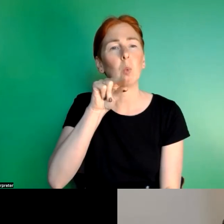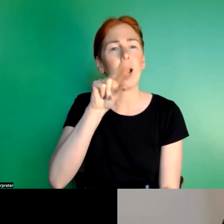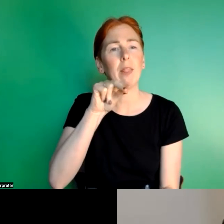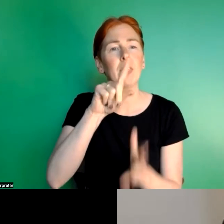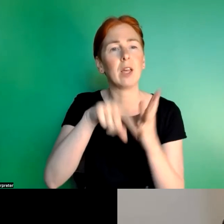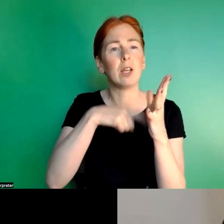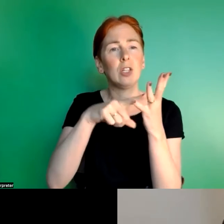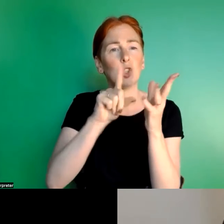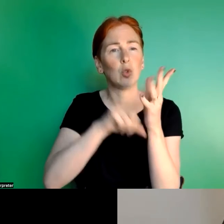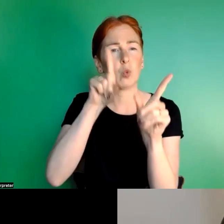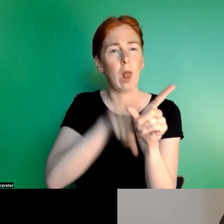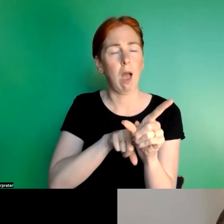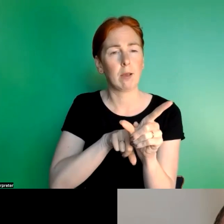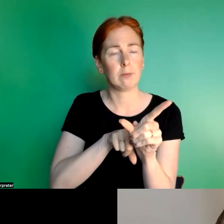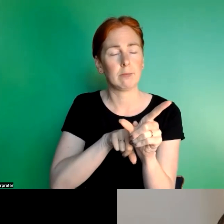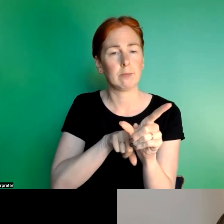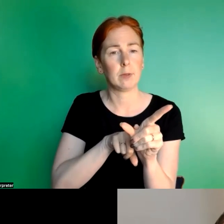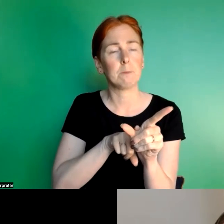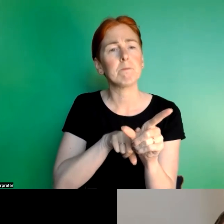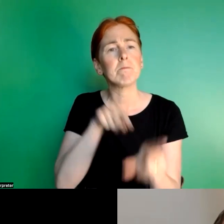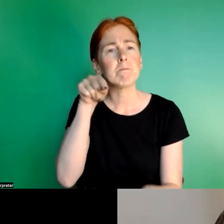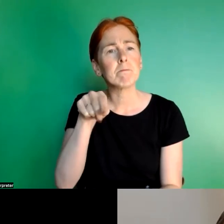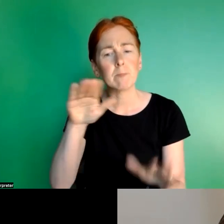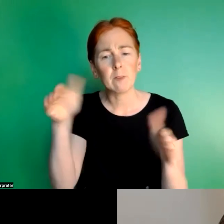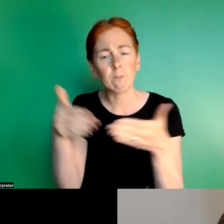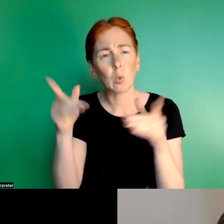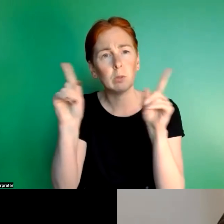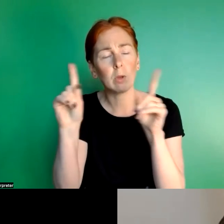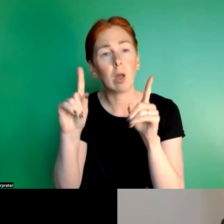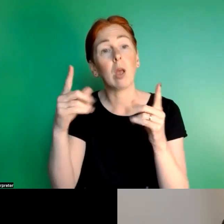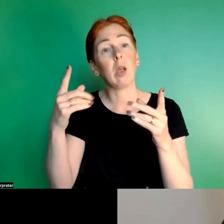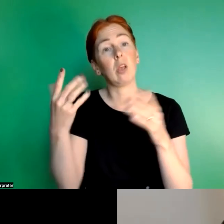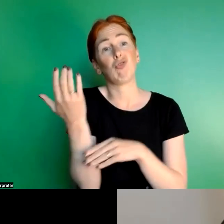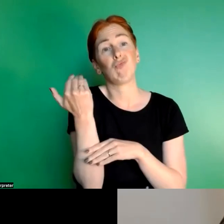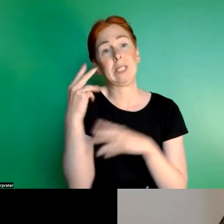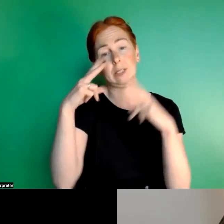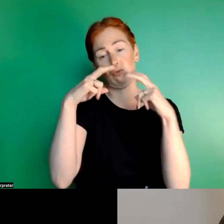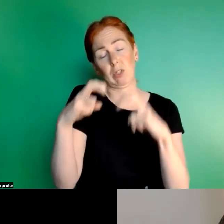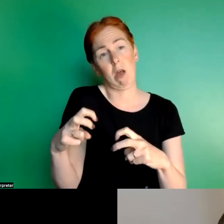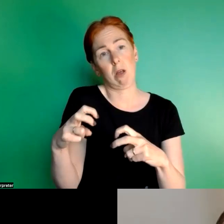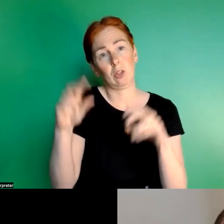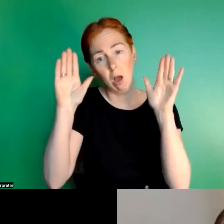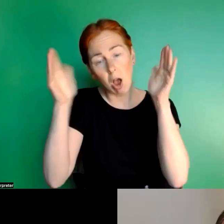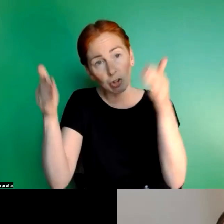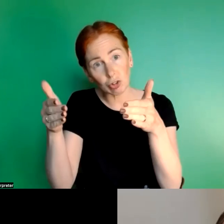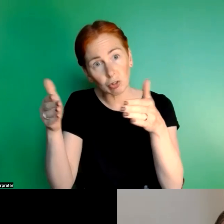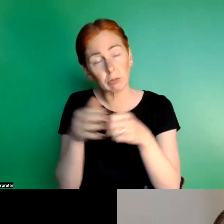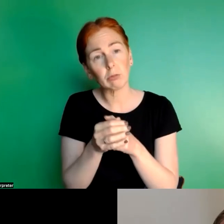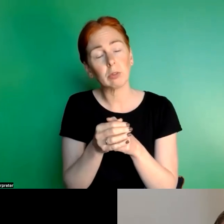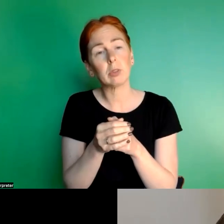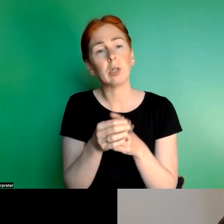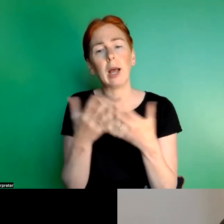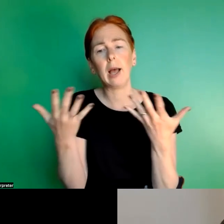July, where we will be looking at the latest research around Usher syndrome and what the prospects are for